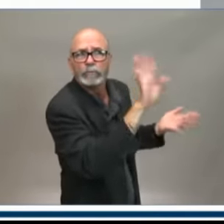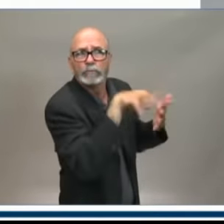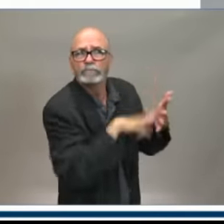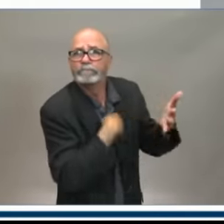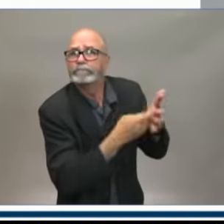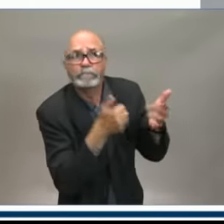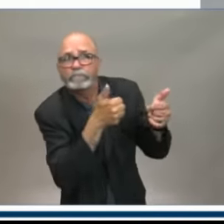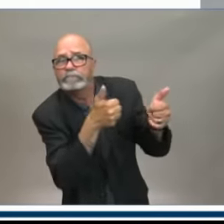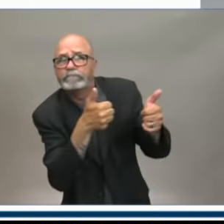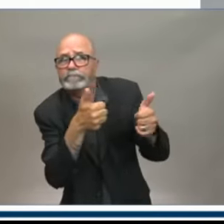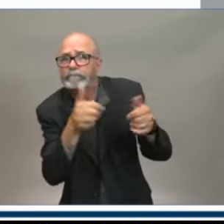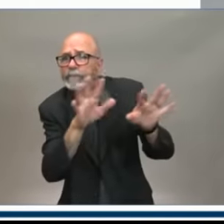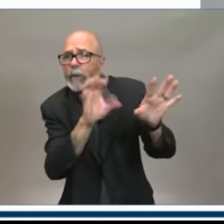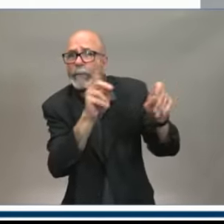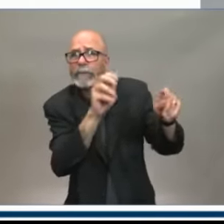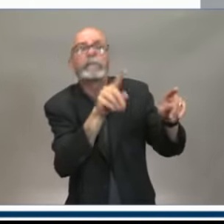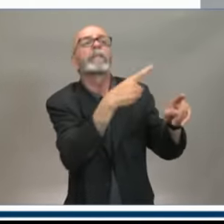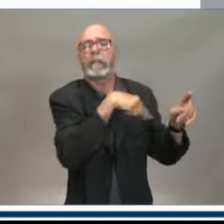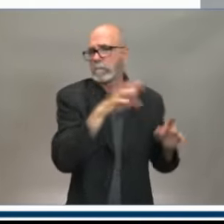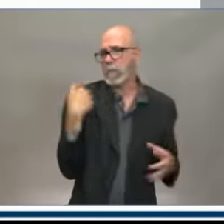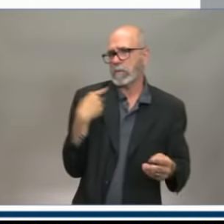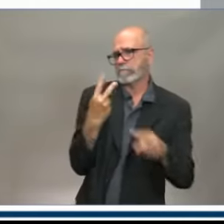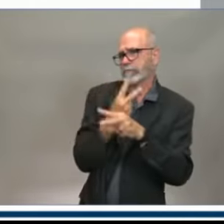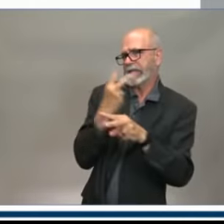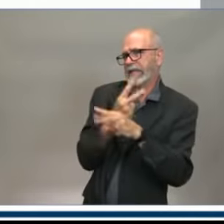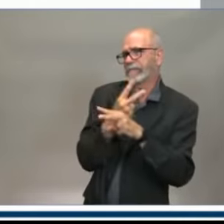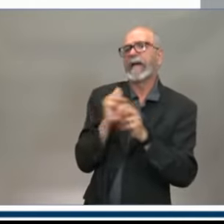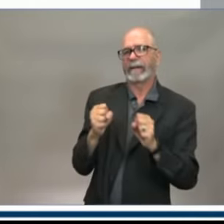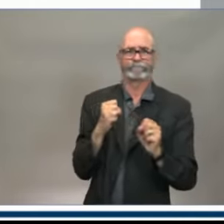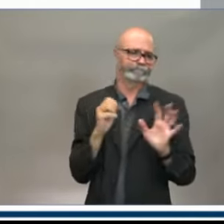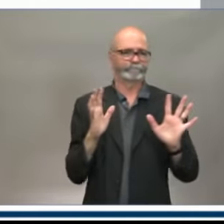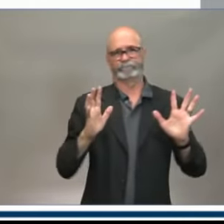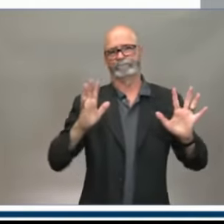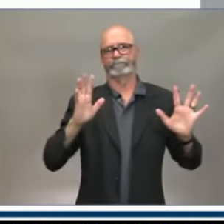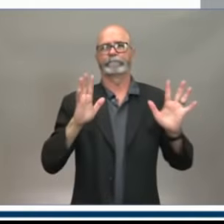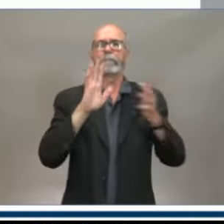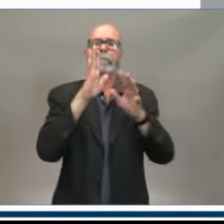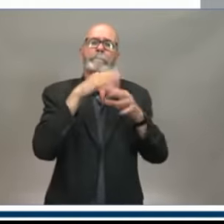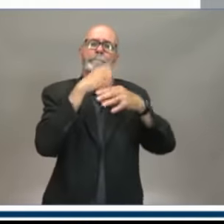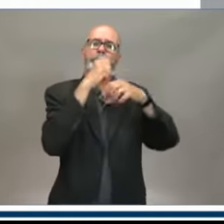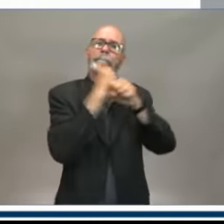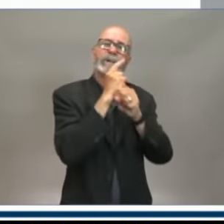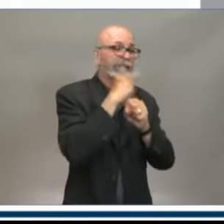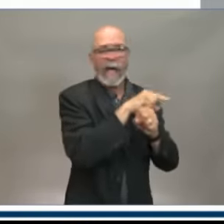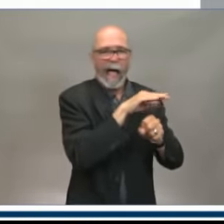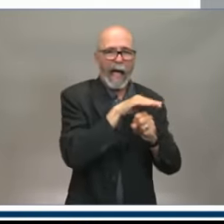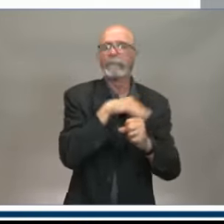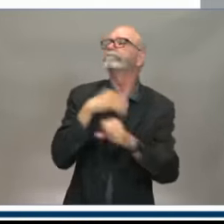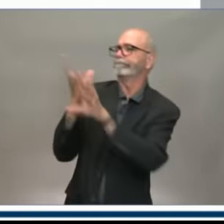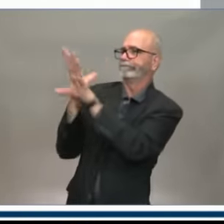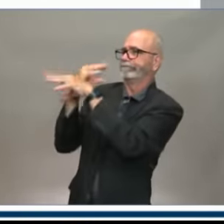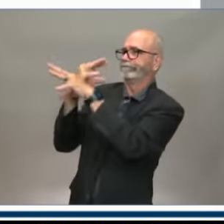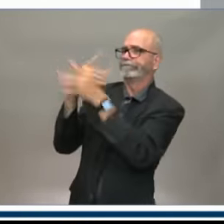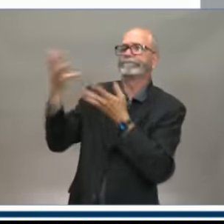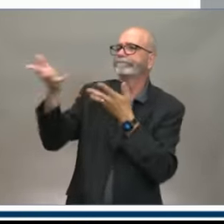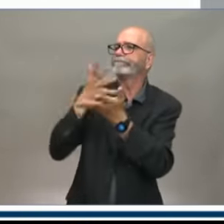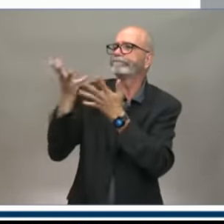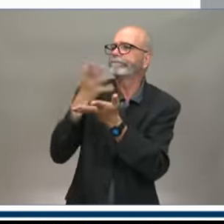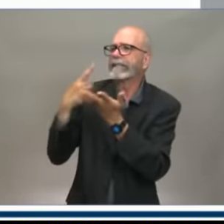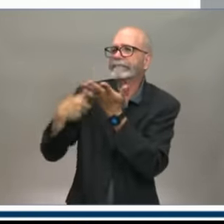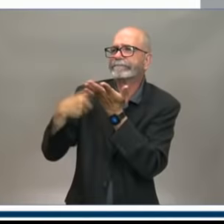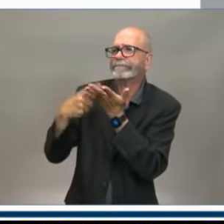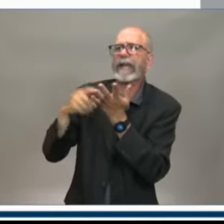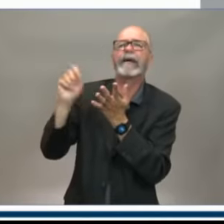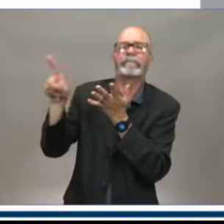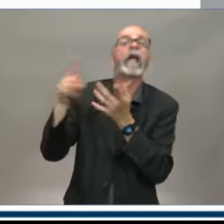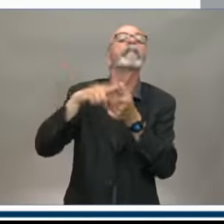back in direct. Many of them can do virtual care, but also doing face-to-face care as well as the community-based care along